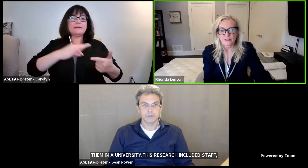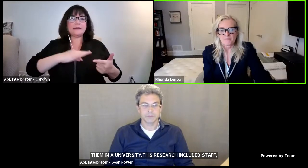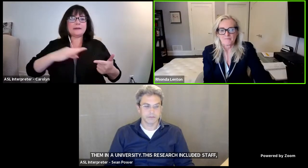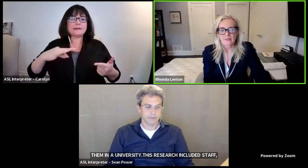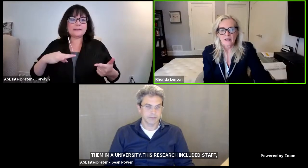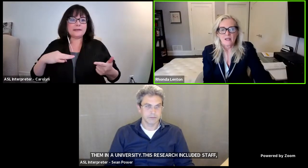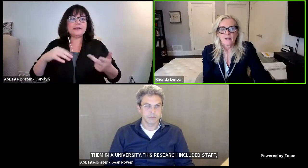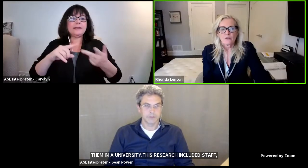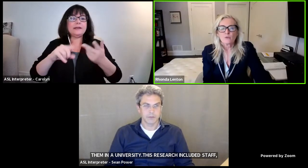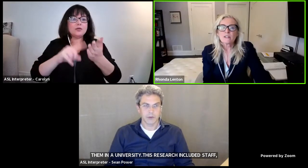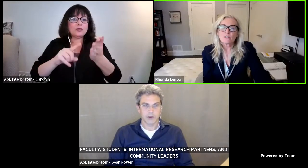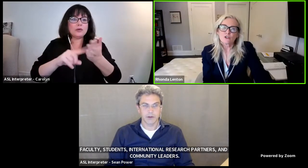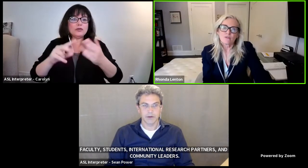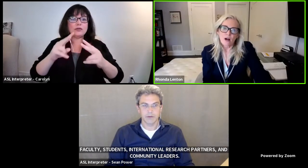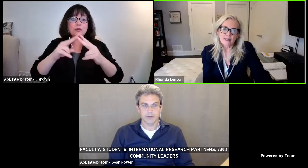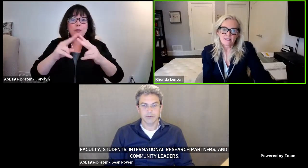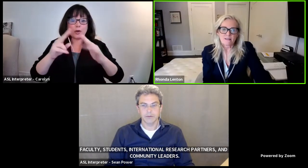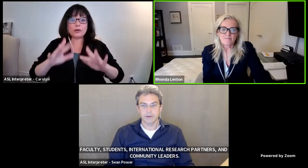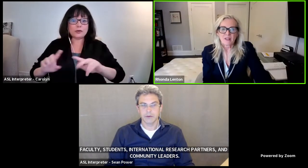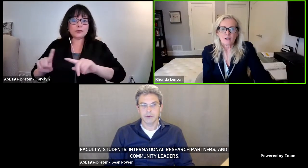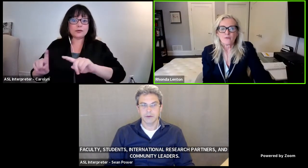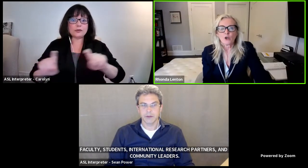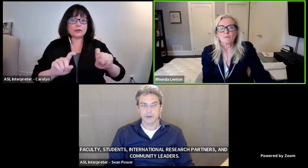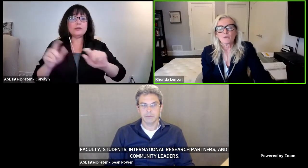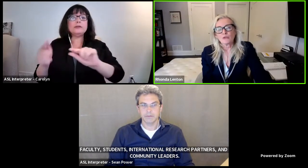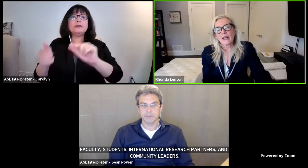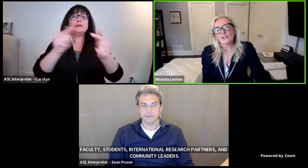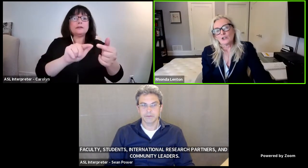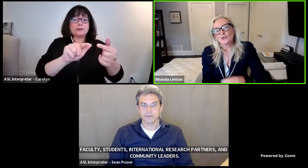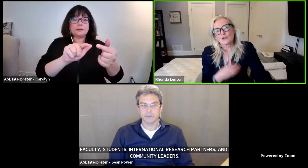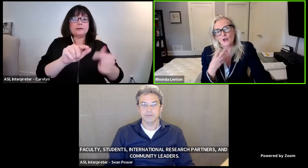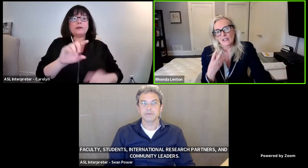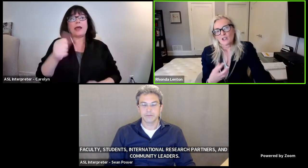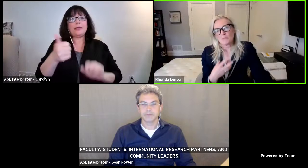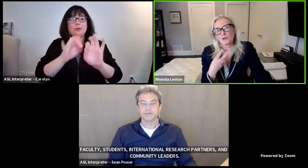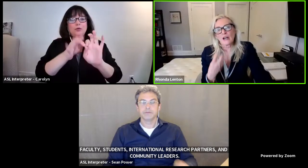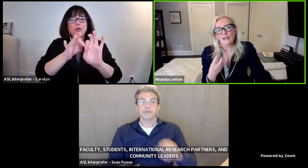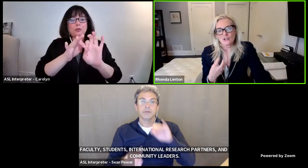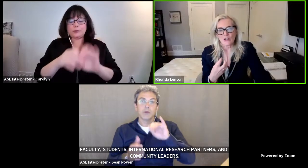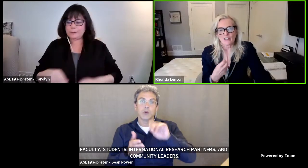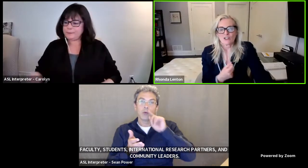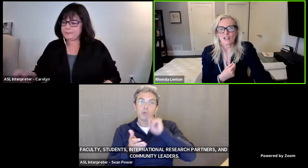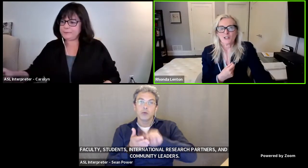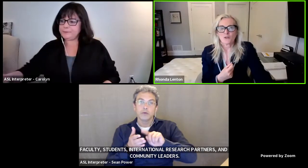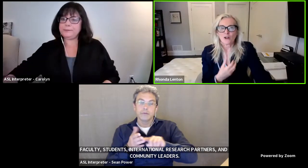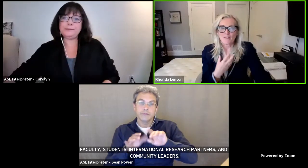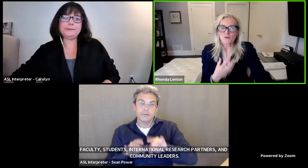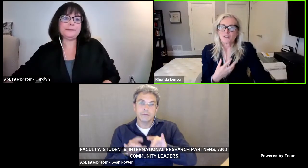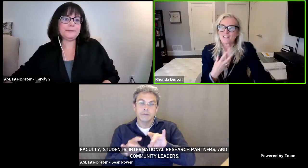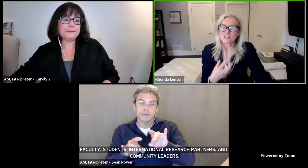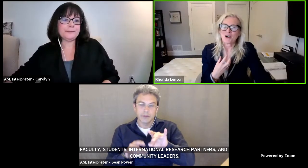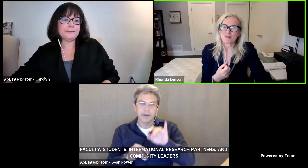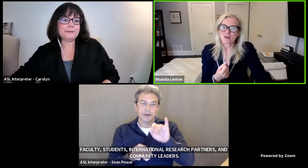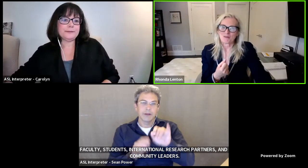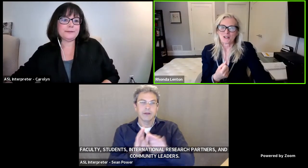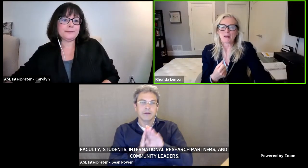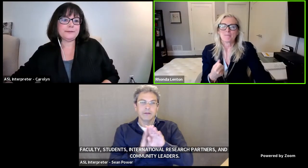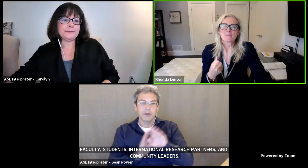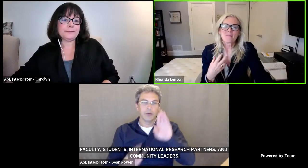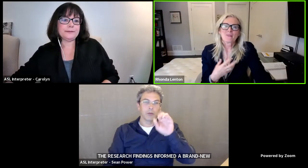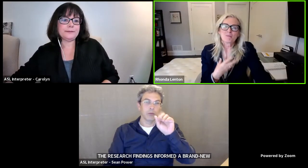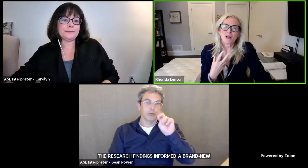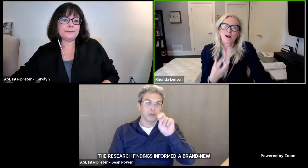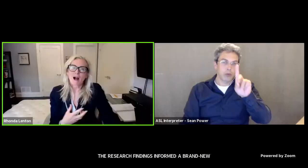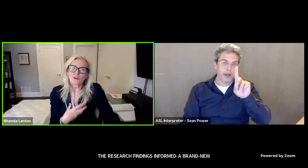community leaders. The research findings informed a brand new strategy, a brand strategy. I know not everyone likes to talk about